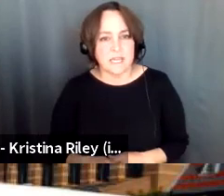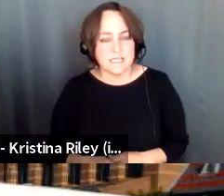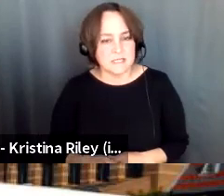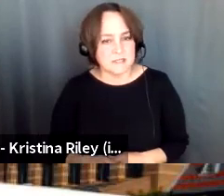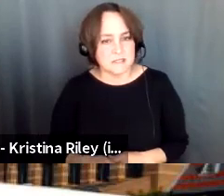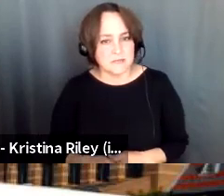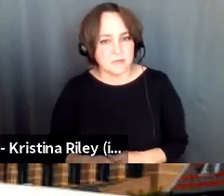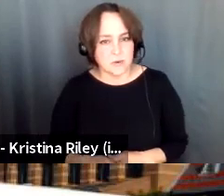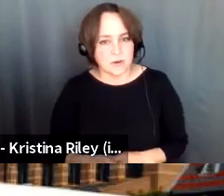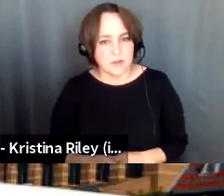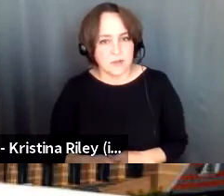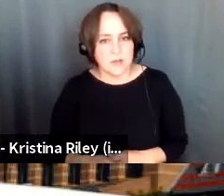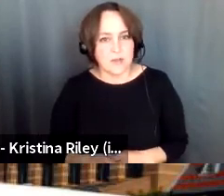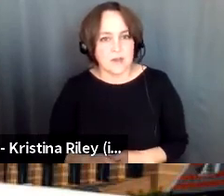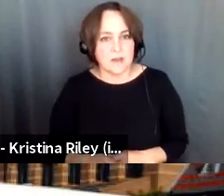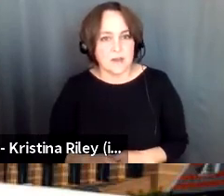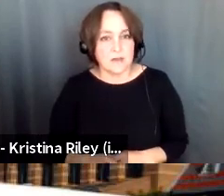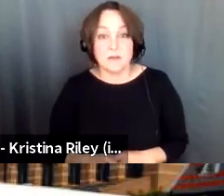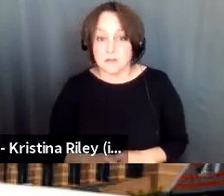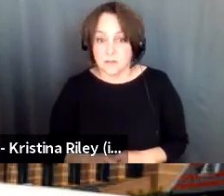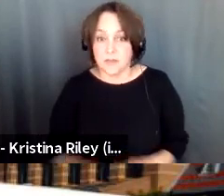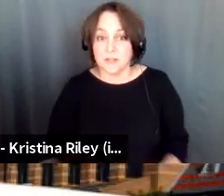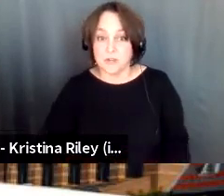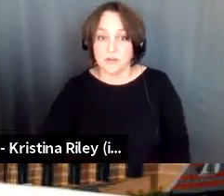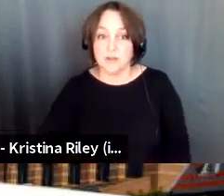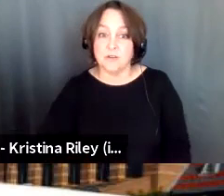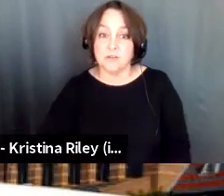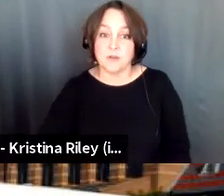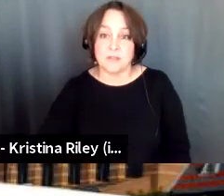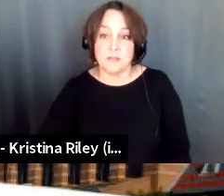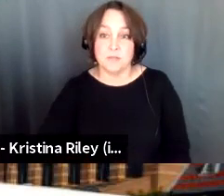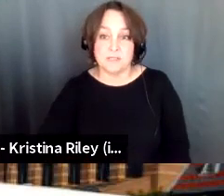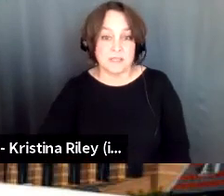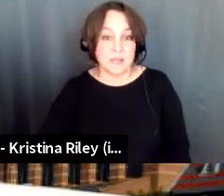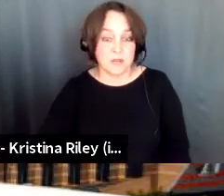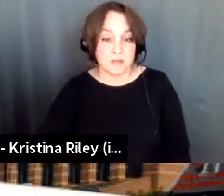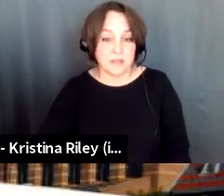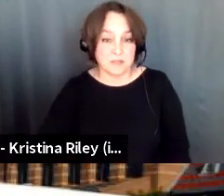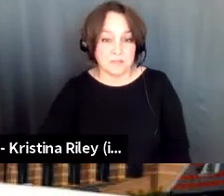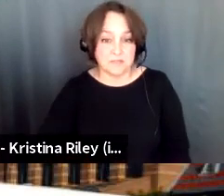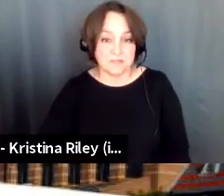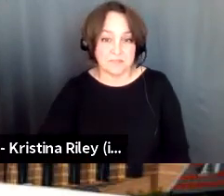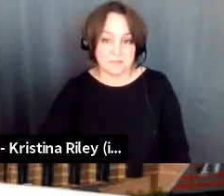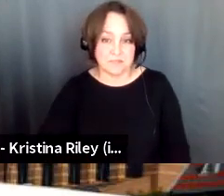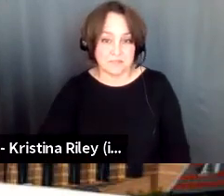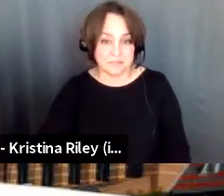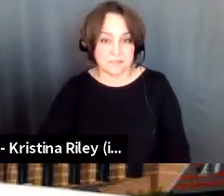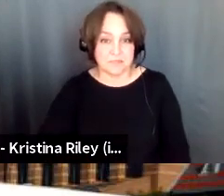in 1864 by a charter under the then President Abraham Lincoln.